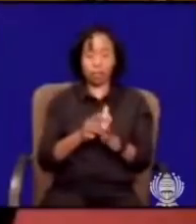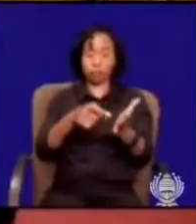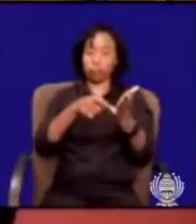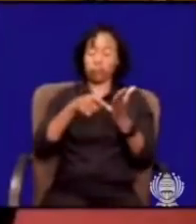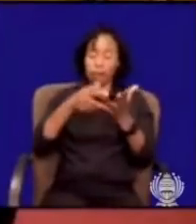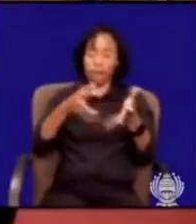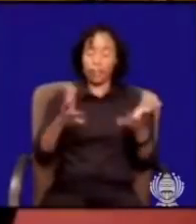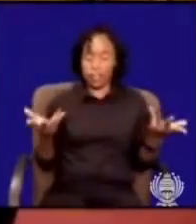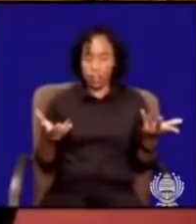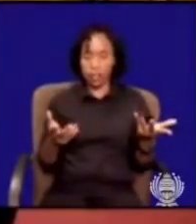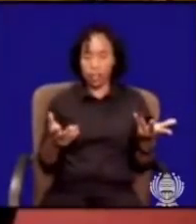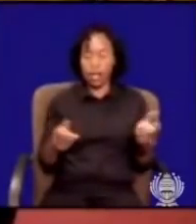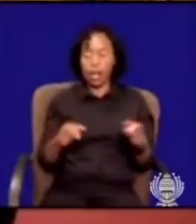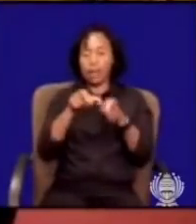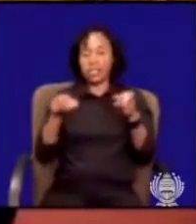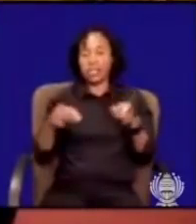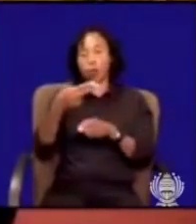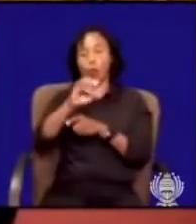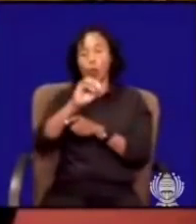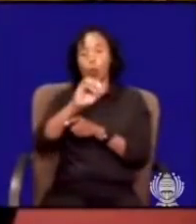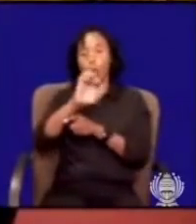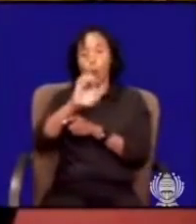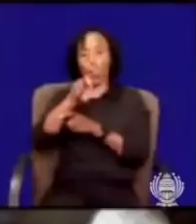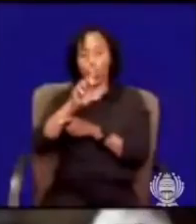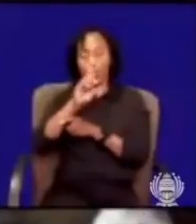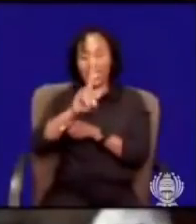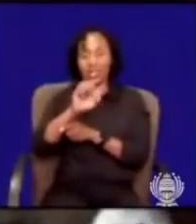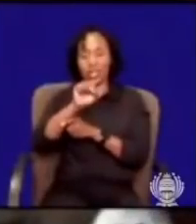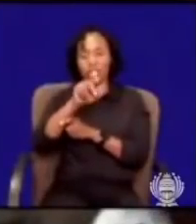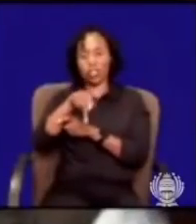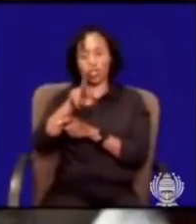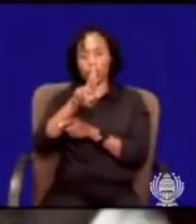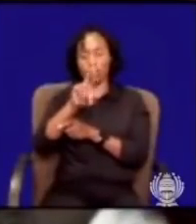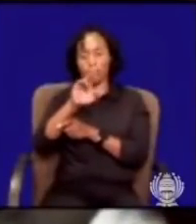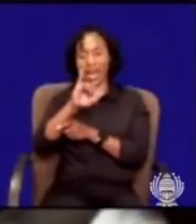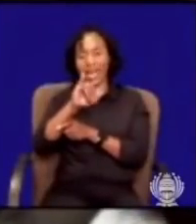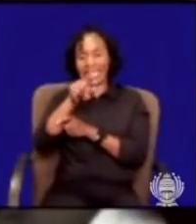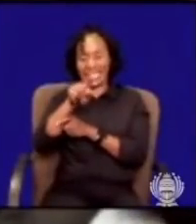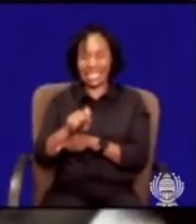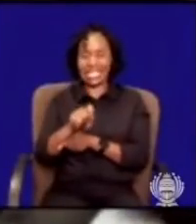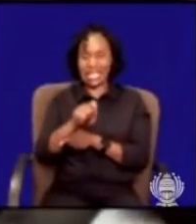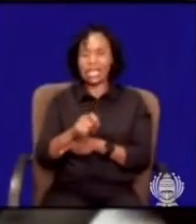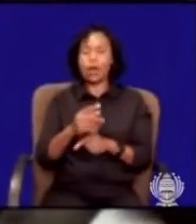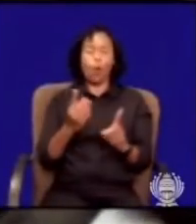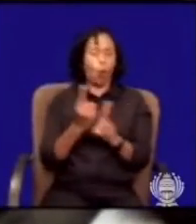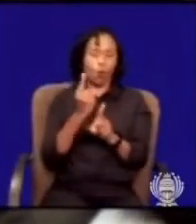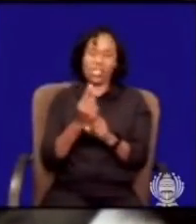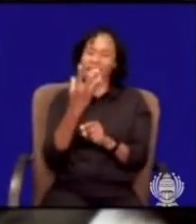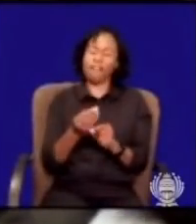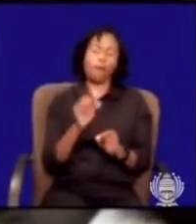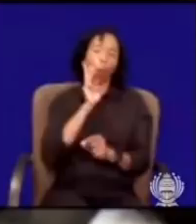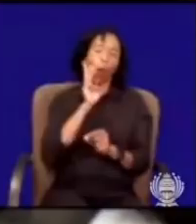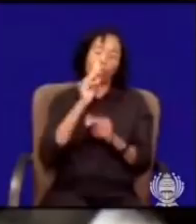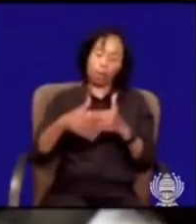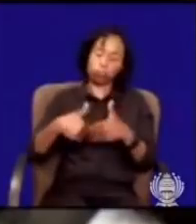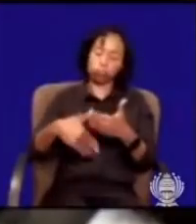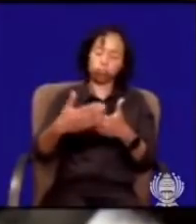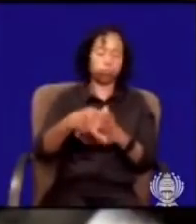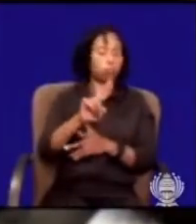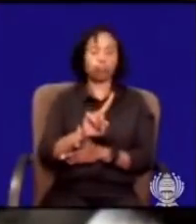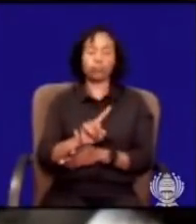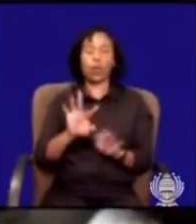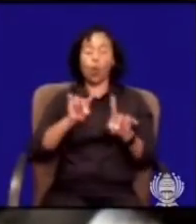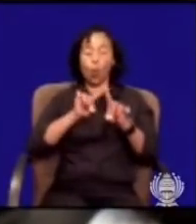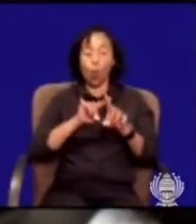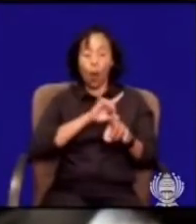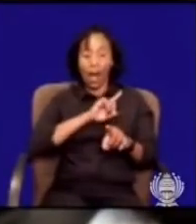town of Hoedspruit go days without water almost every month because the Department of Public Works and Infrastructure and the local and district